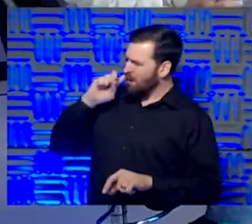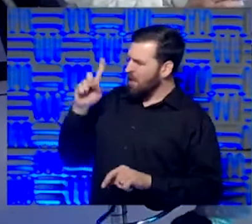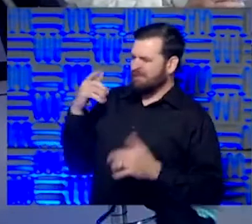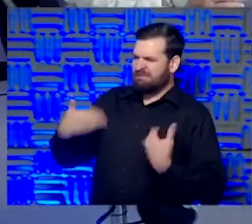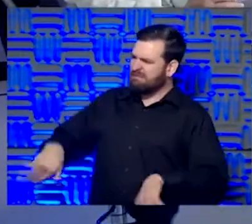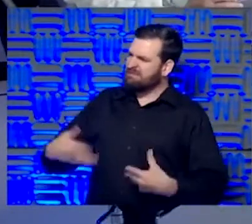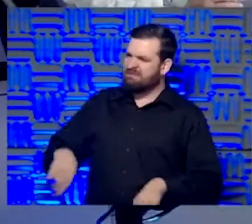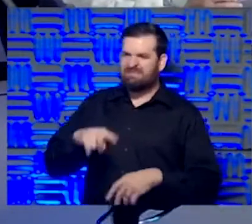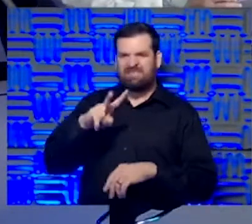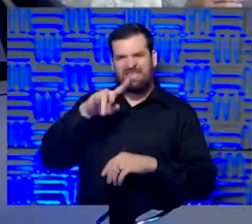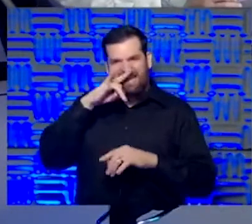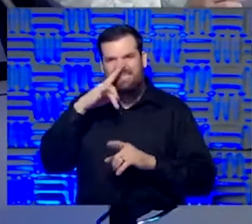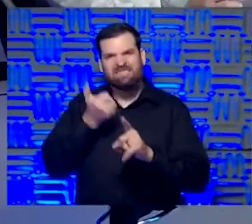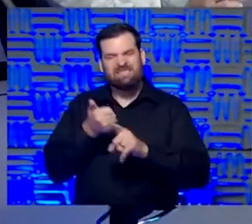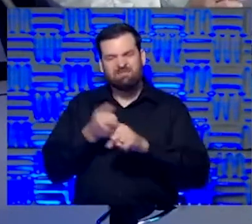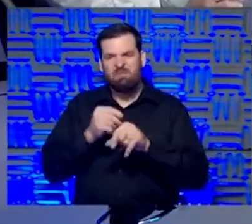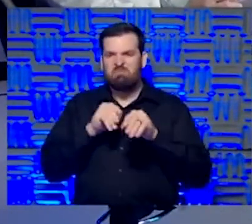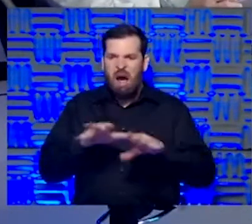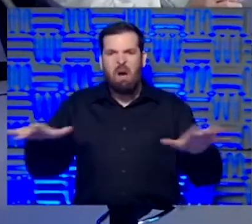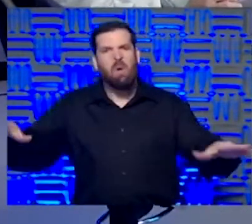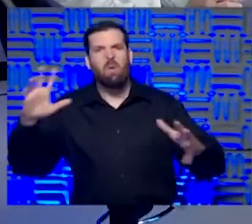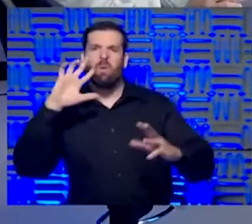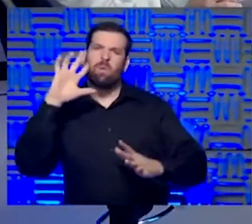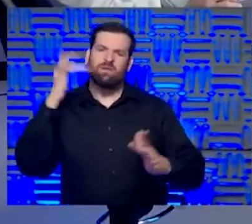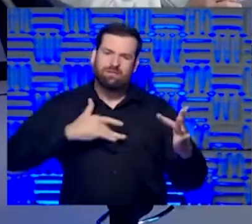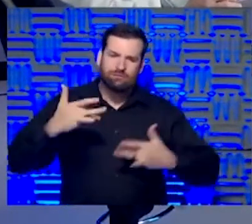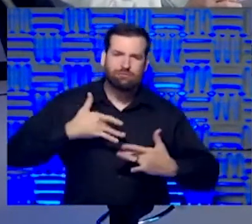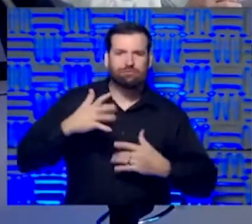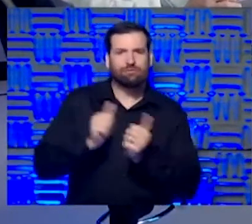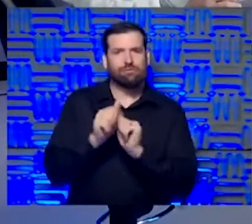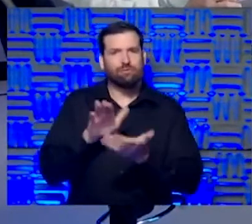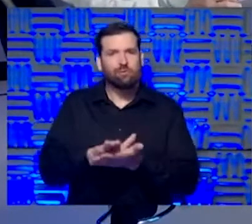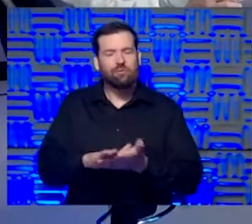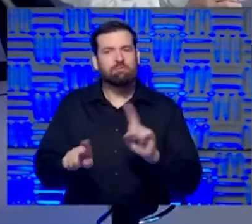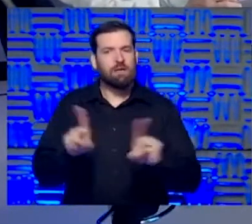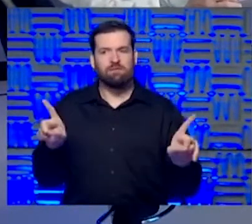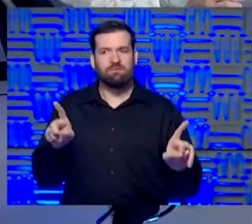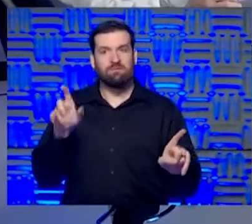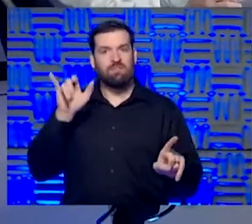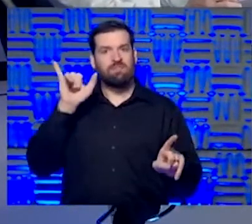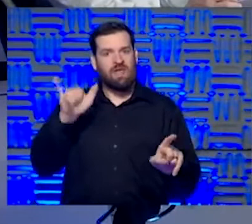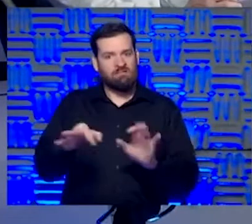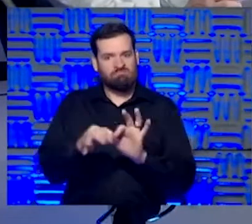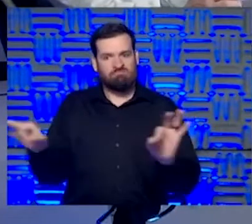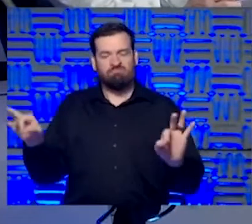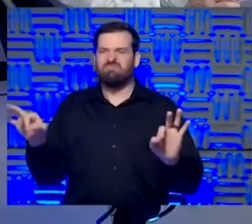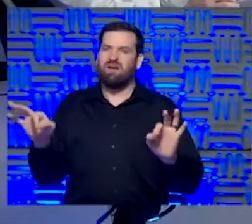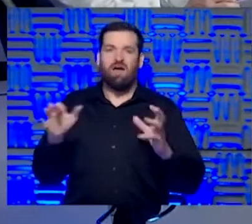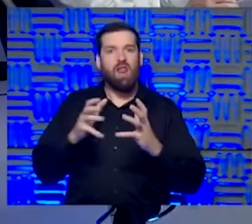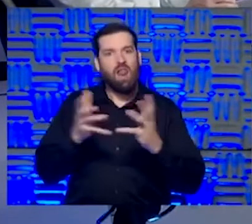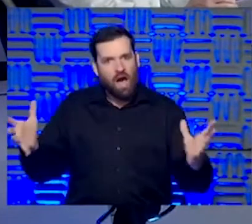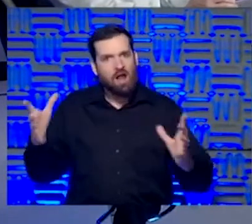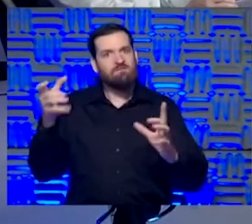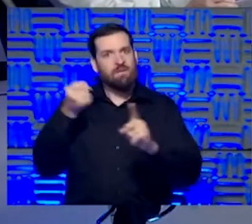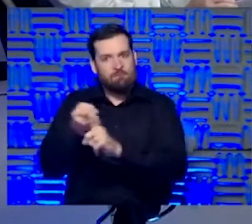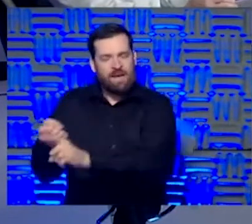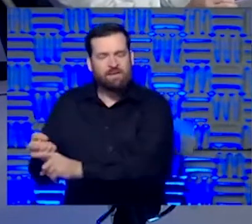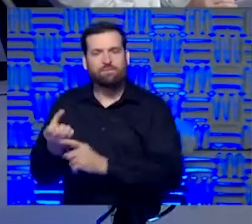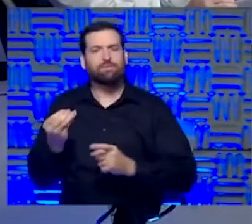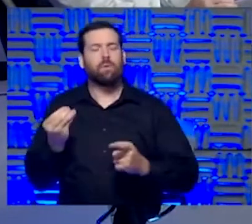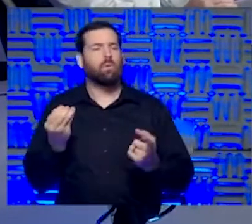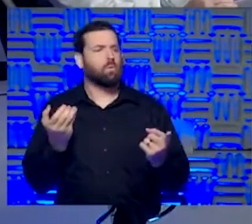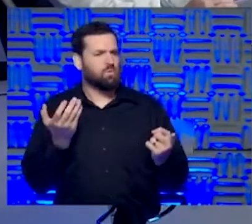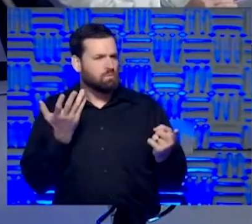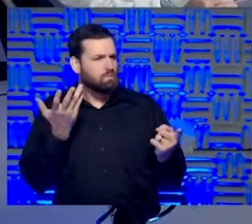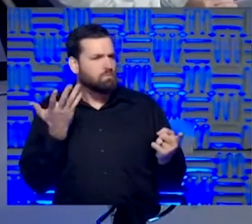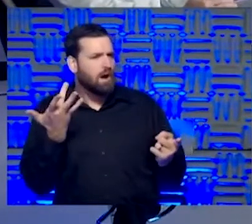out, and we're worried about schools and things of that nature. But because that statement has a lot of broad implications. So, talk to us a little bit about why you think